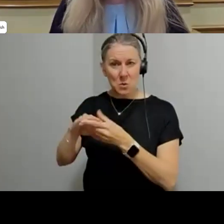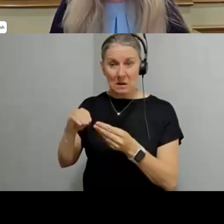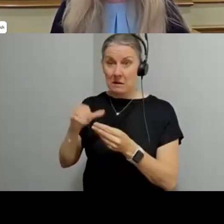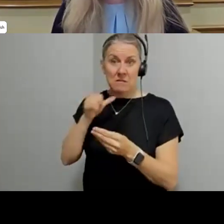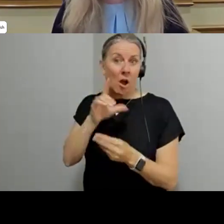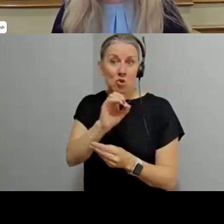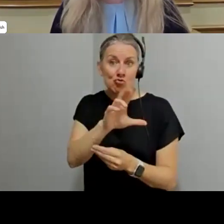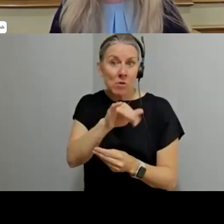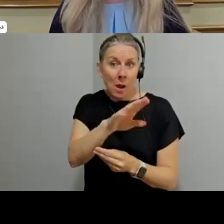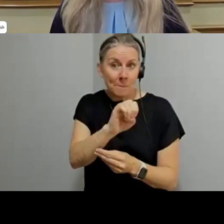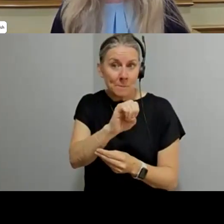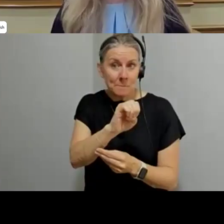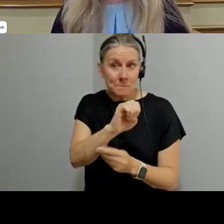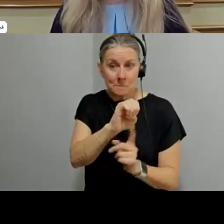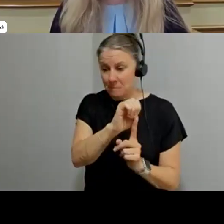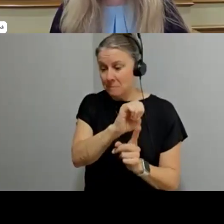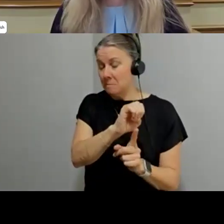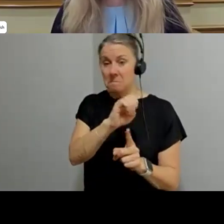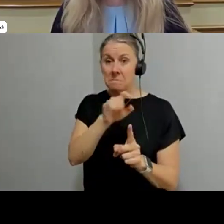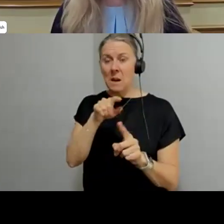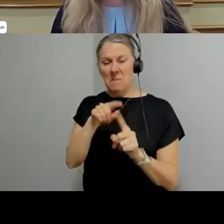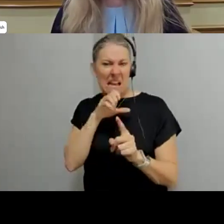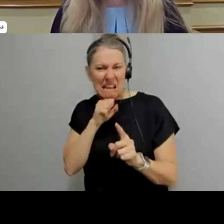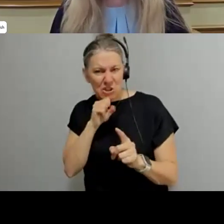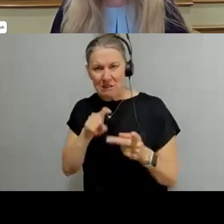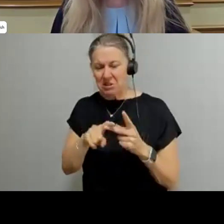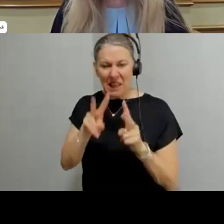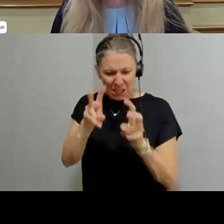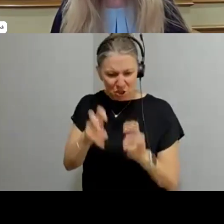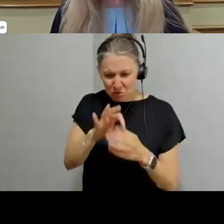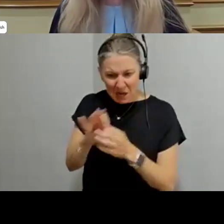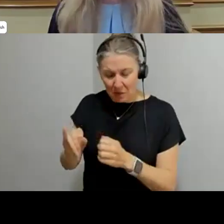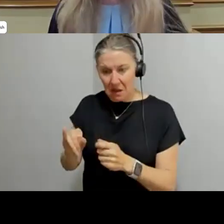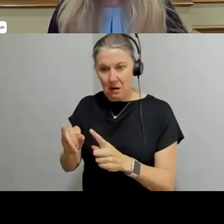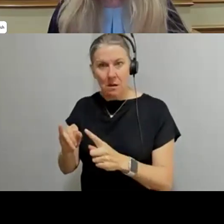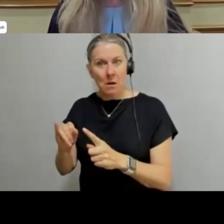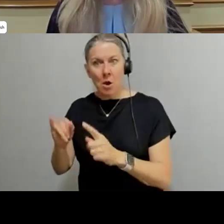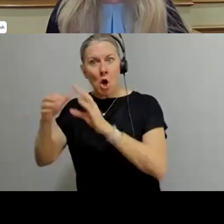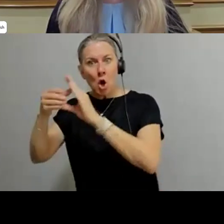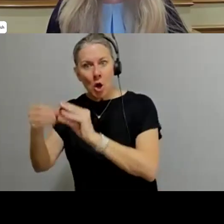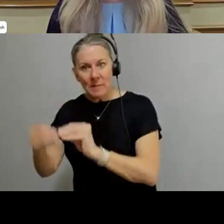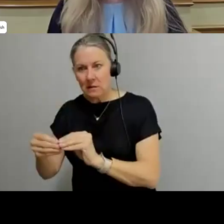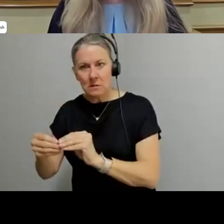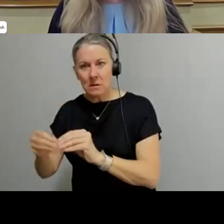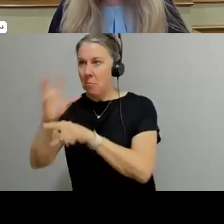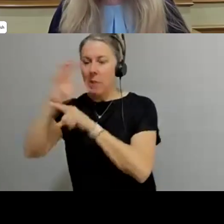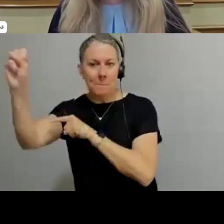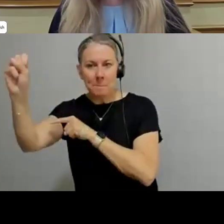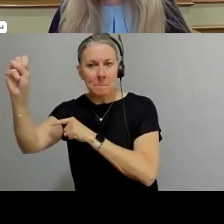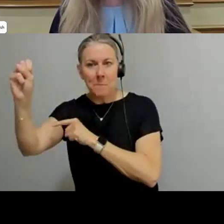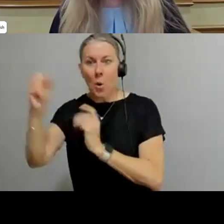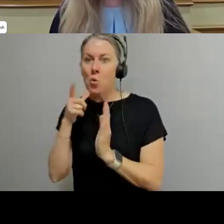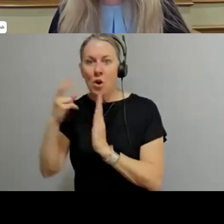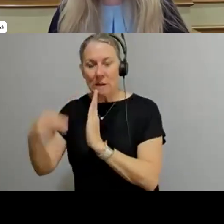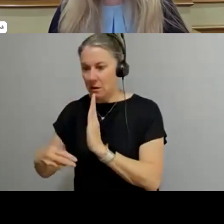issues. The readership was off the charts, and the comments on the stories were off the charts. And I thought, I think